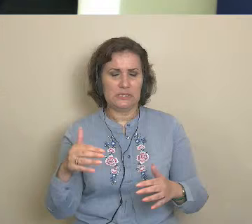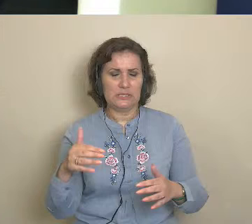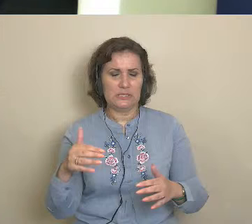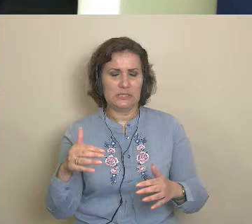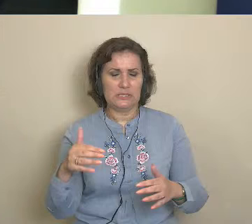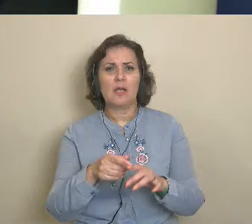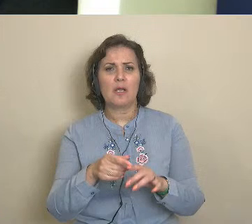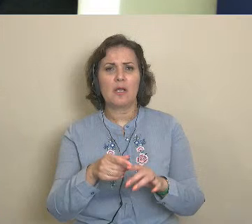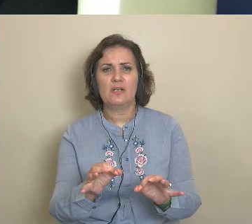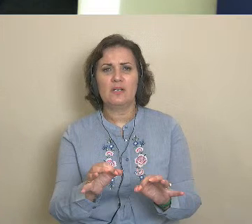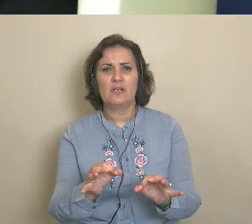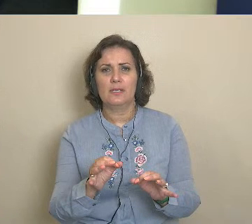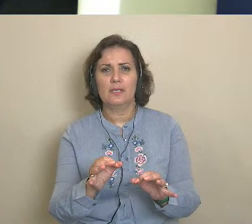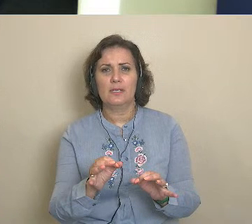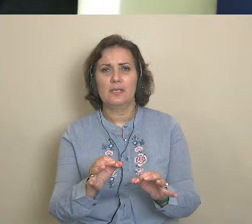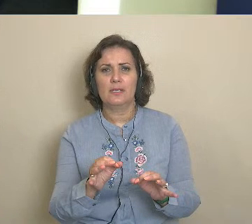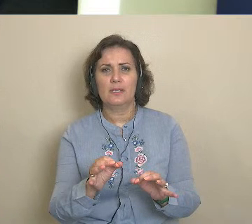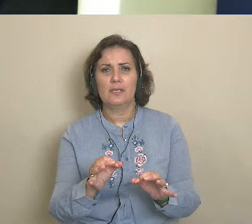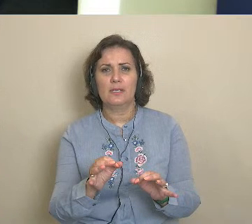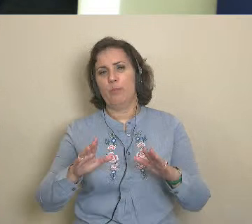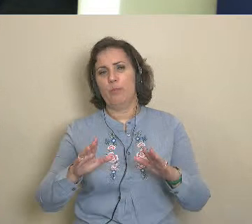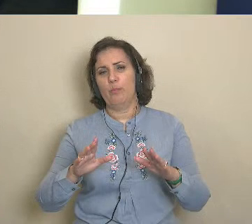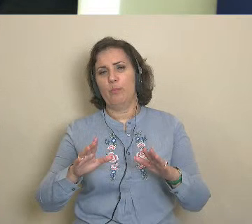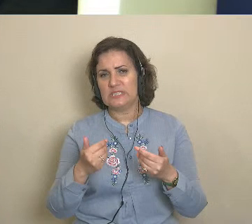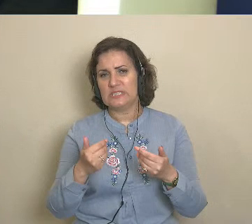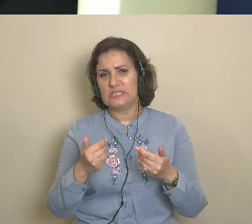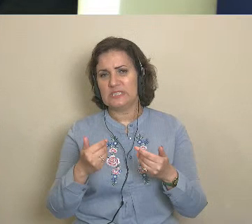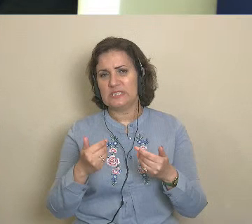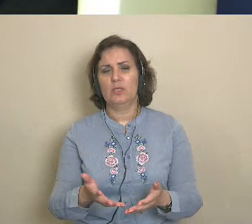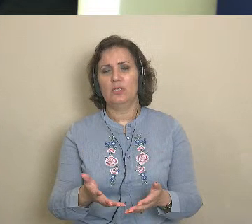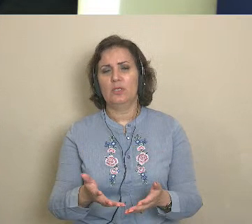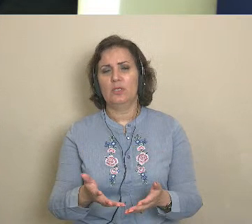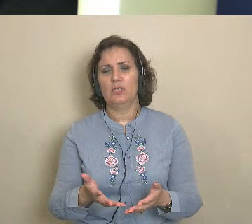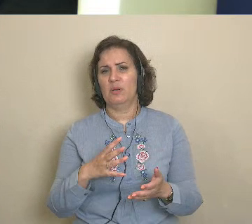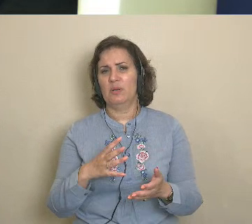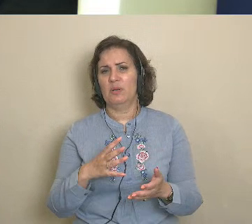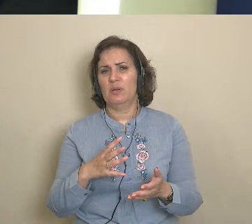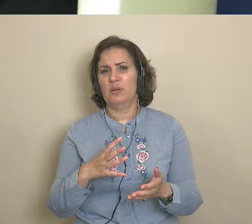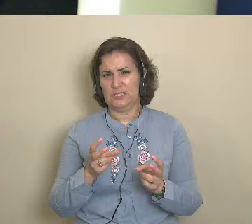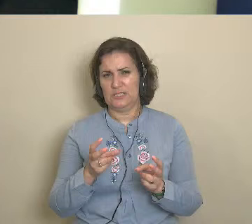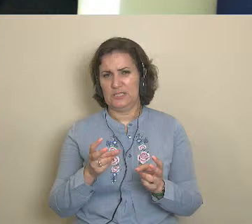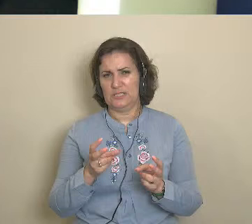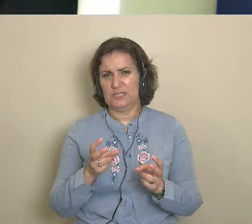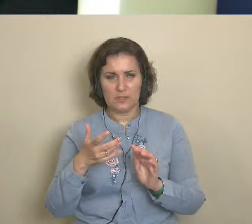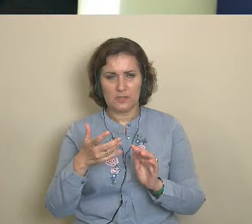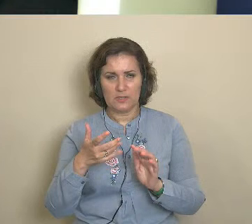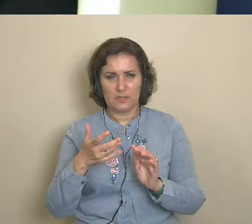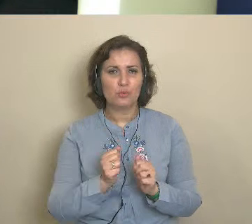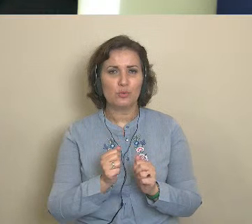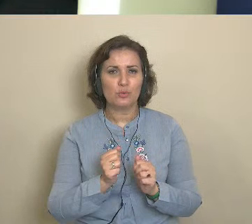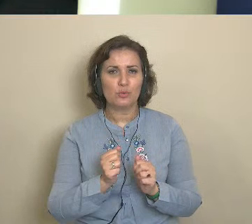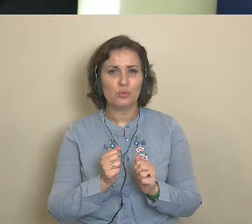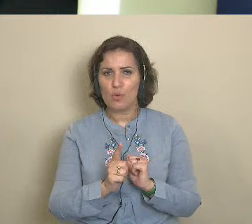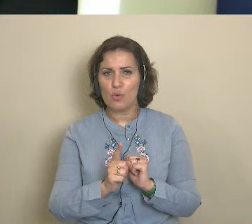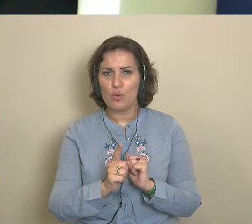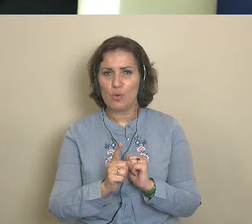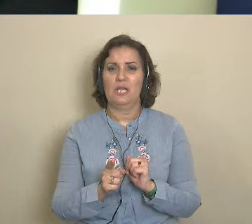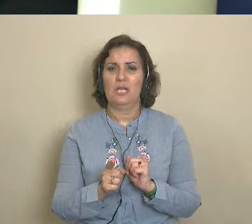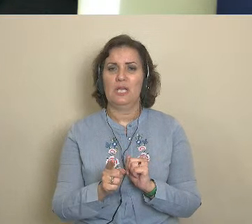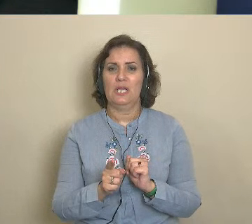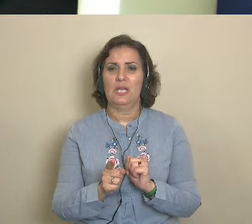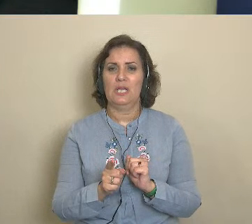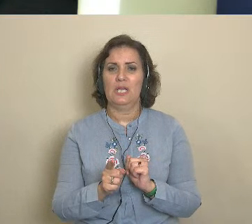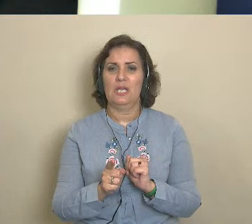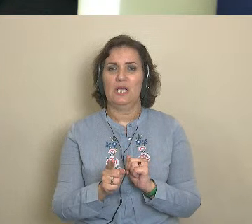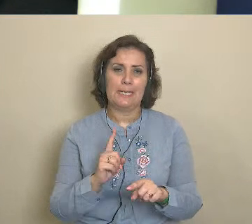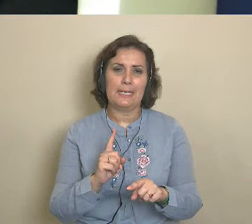take care of that. What about temperature screening? Okay, so what about that? Well, this suggestion was